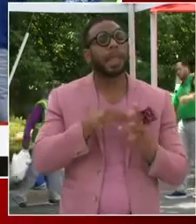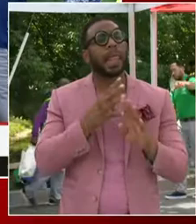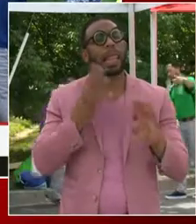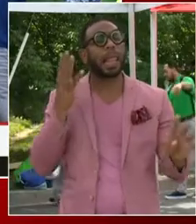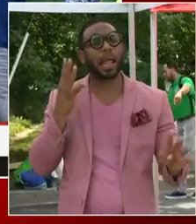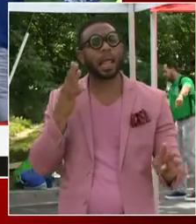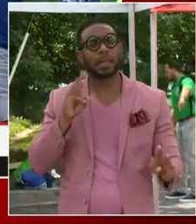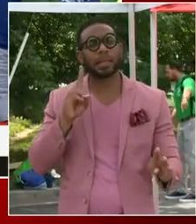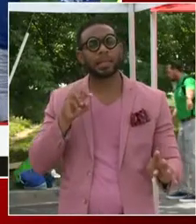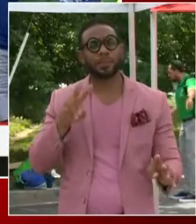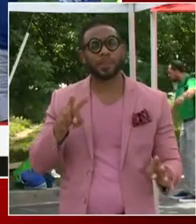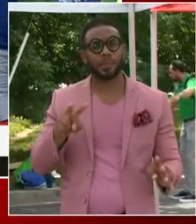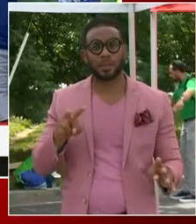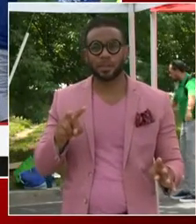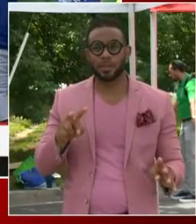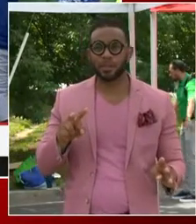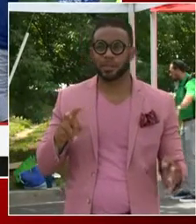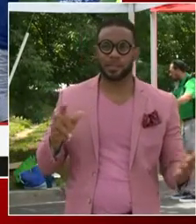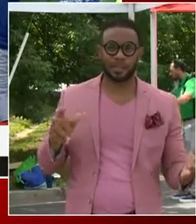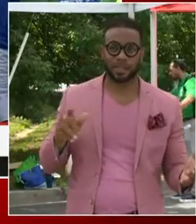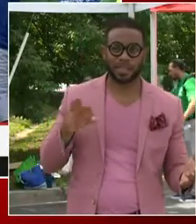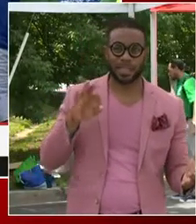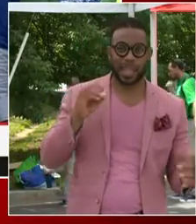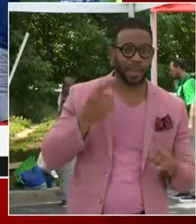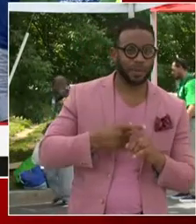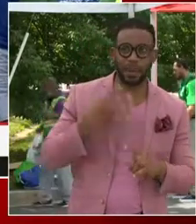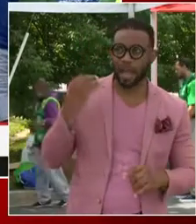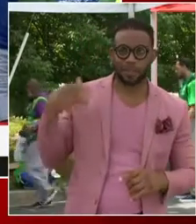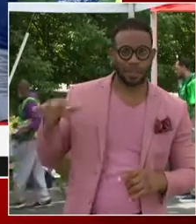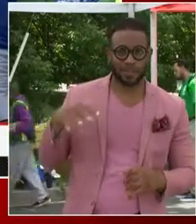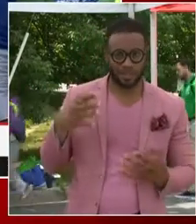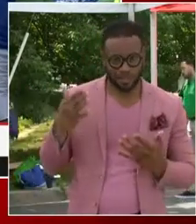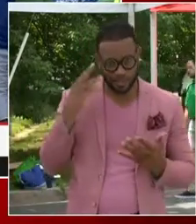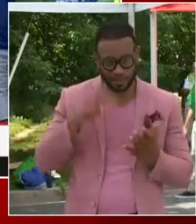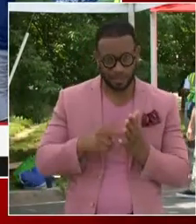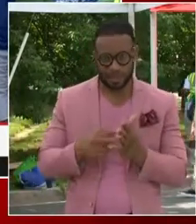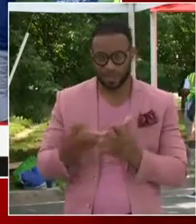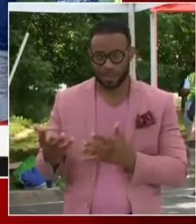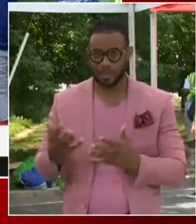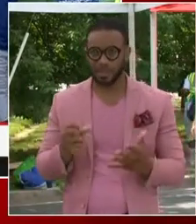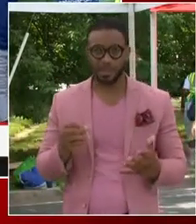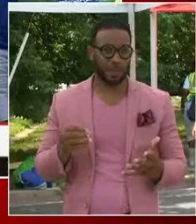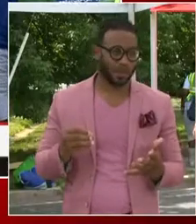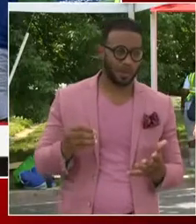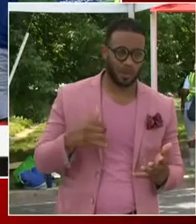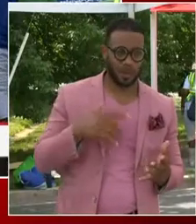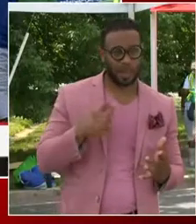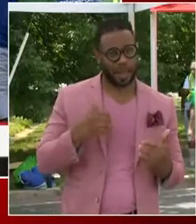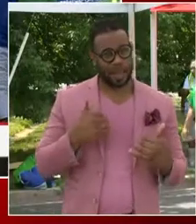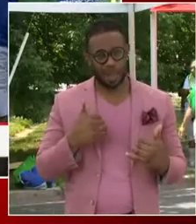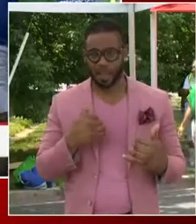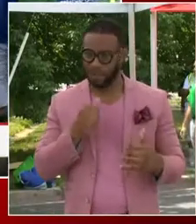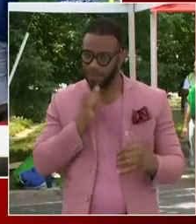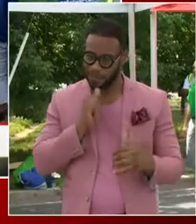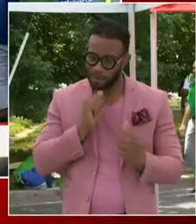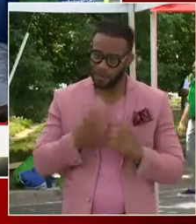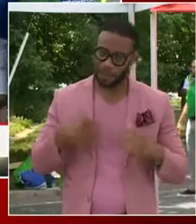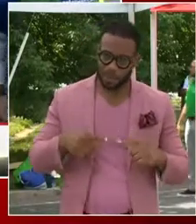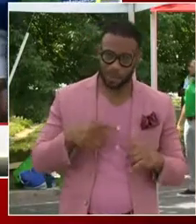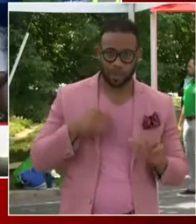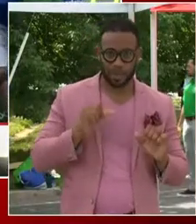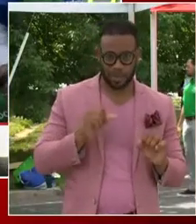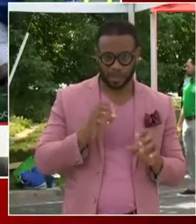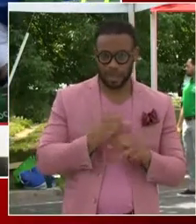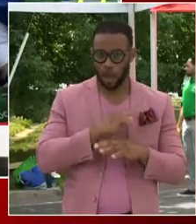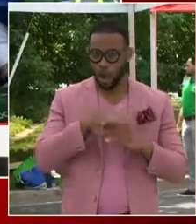in line at the DMV and it's 90 degrees out, all right? So we got to have you bear with us so that we